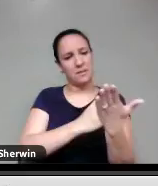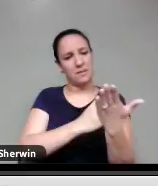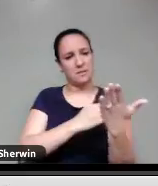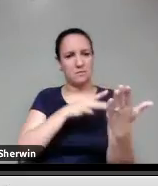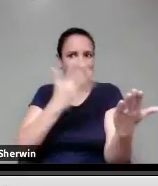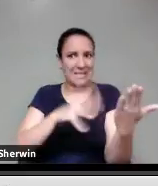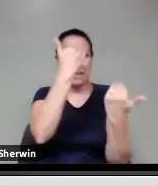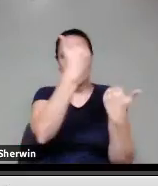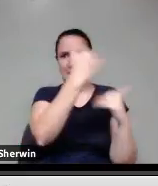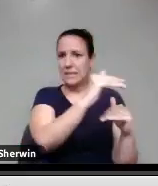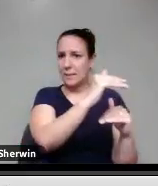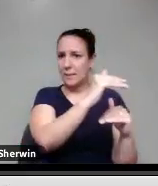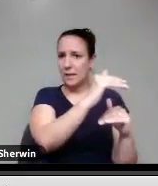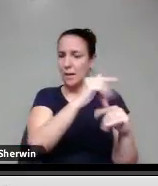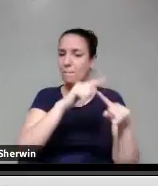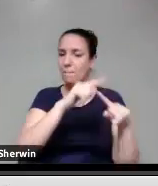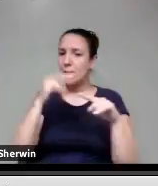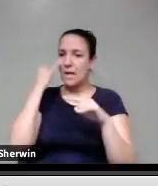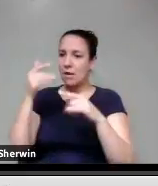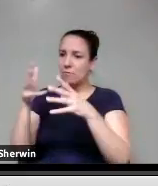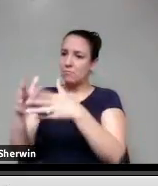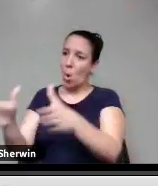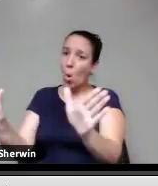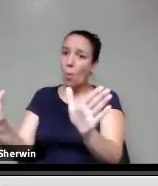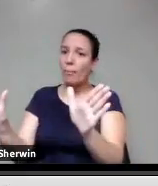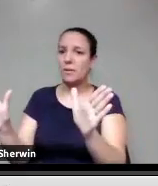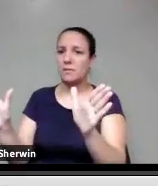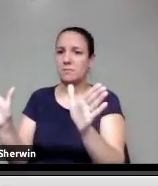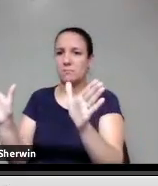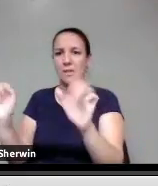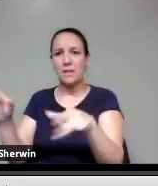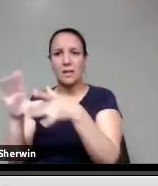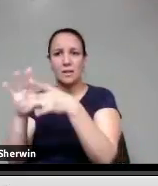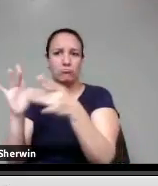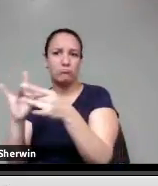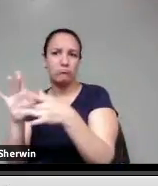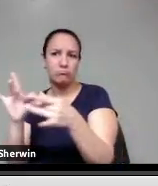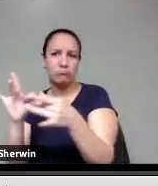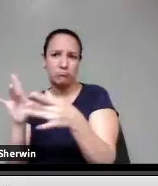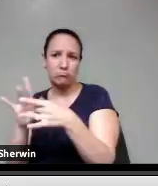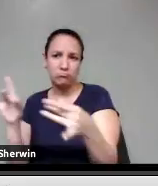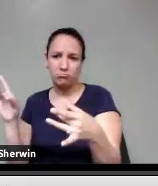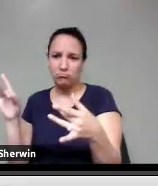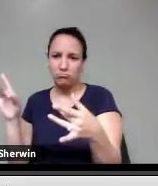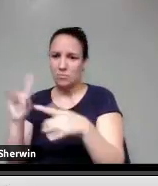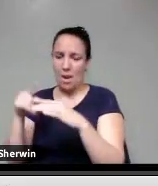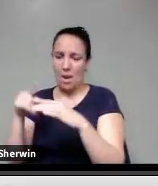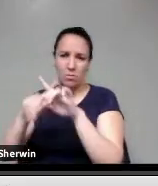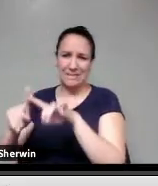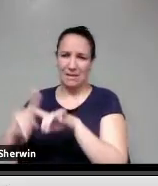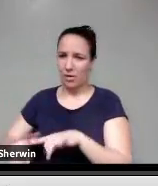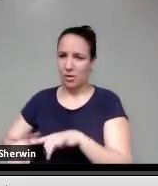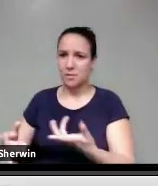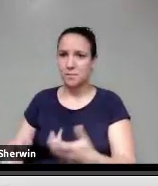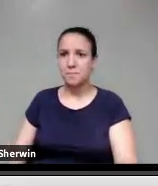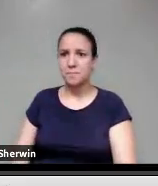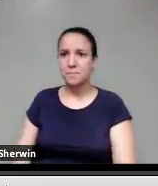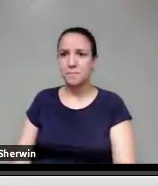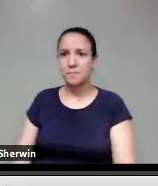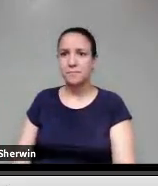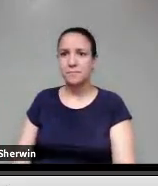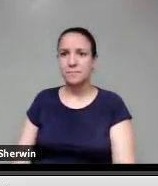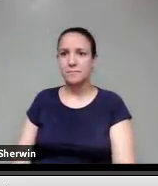from, but you want to make sure it's open-ended. What do I mean by open-ended when I say if you have a comment card, part of it